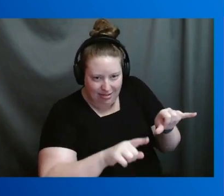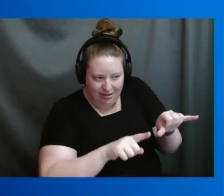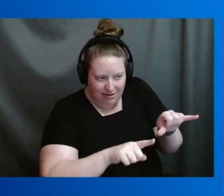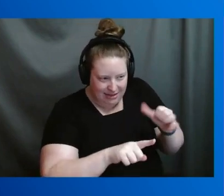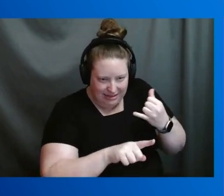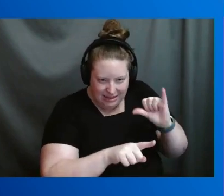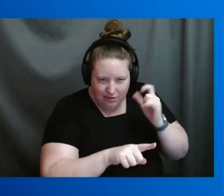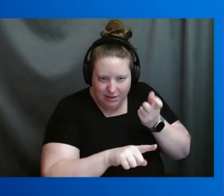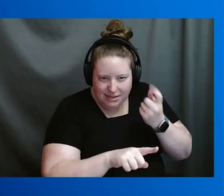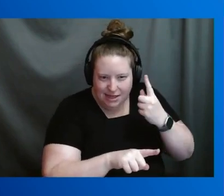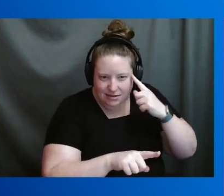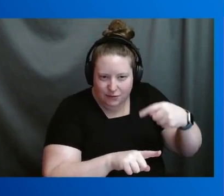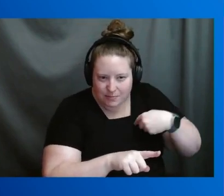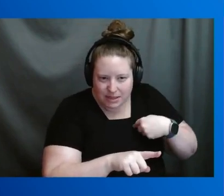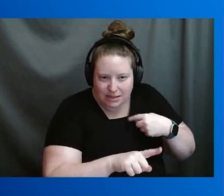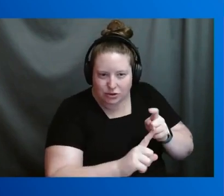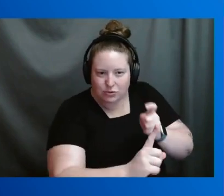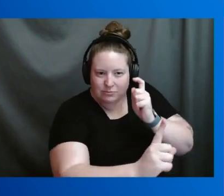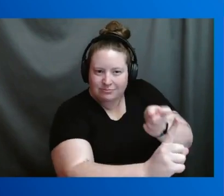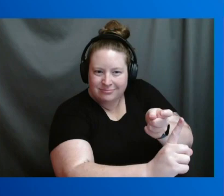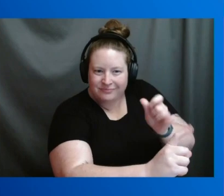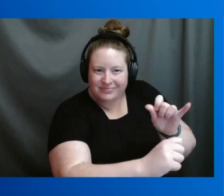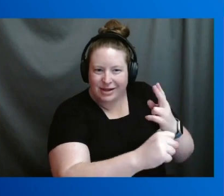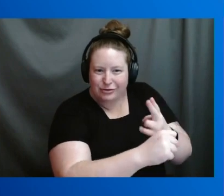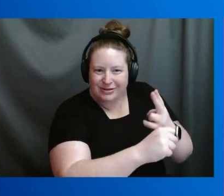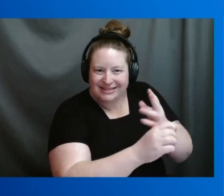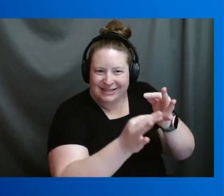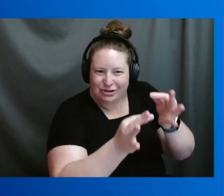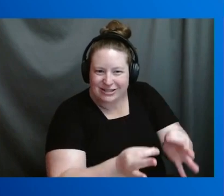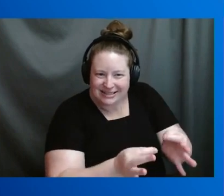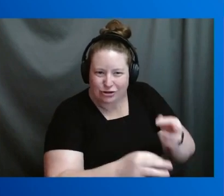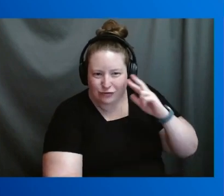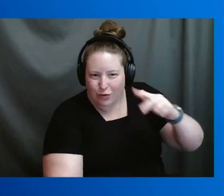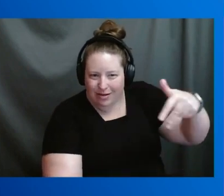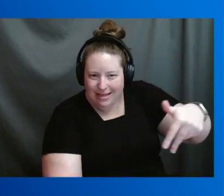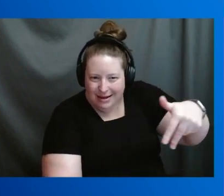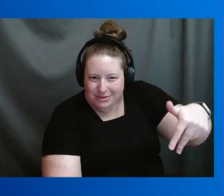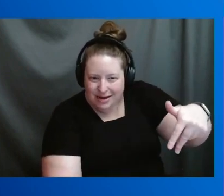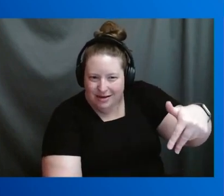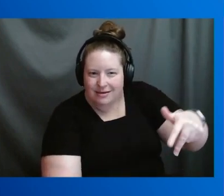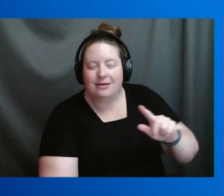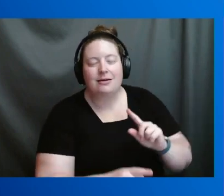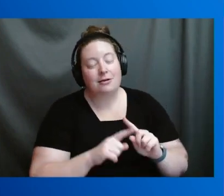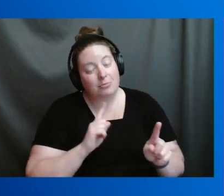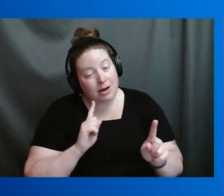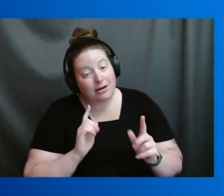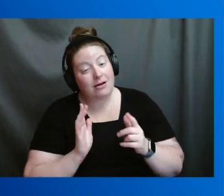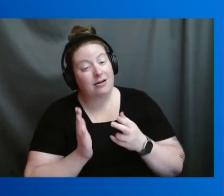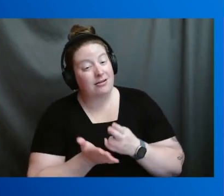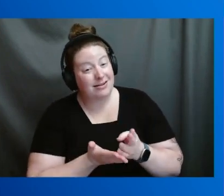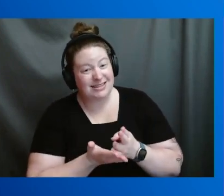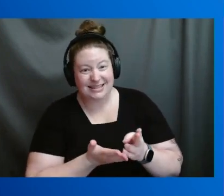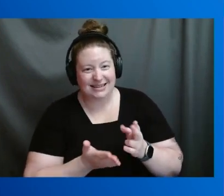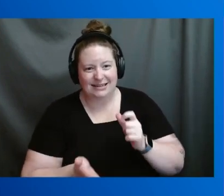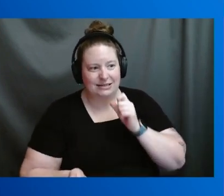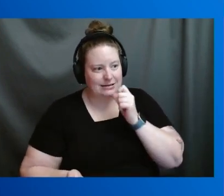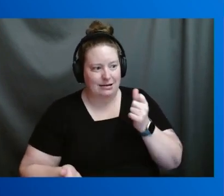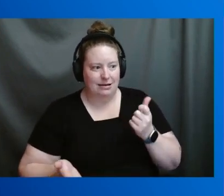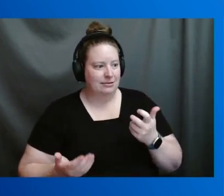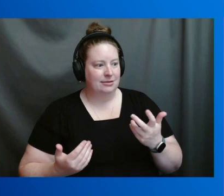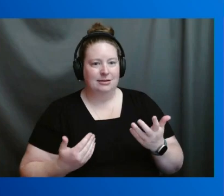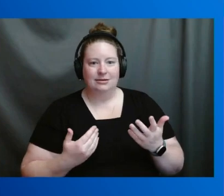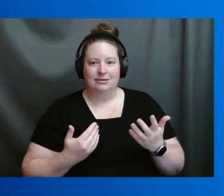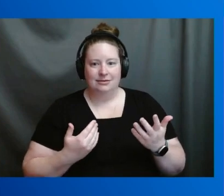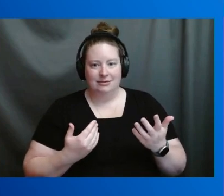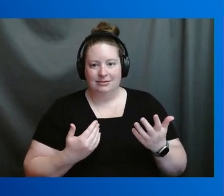for me to delegate that utilization decision down to Lambda? But more often than not, it's not a given, right? You will find a change over